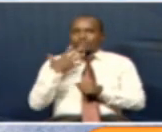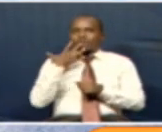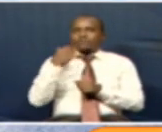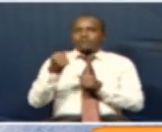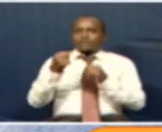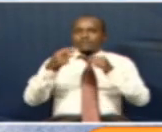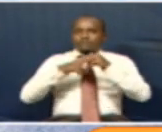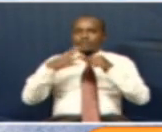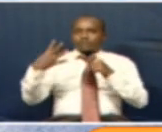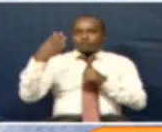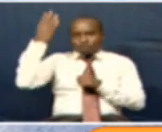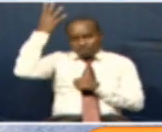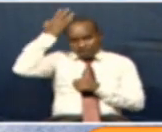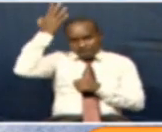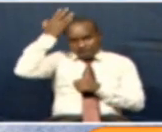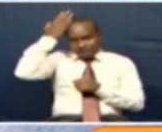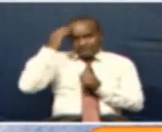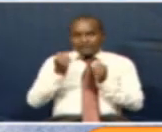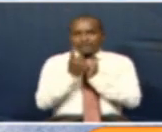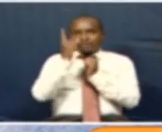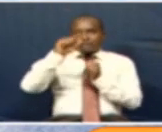23,574 enrolled nurses, and